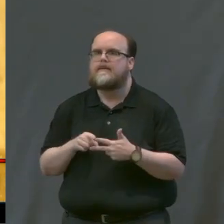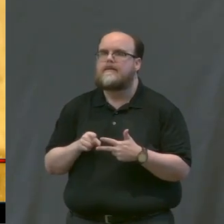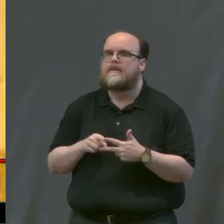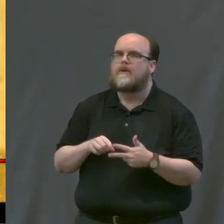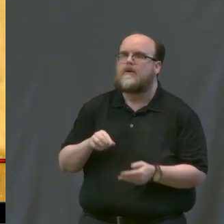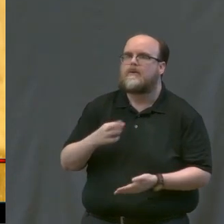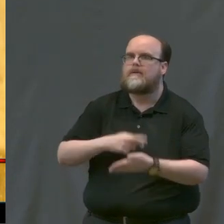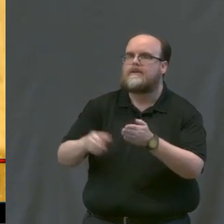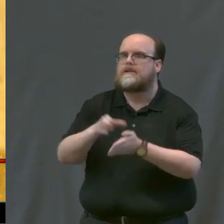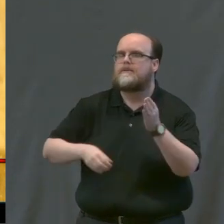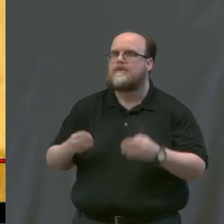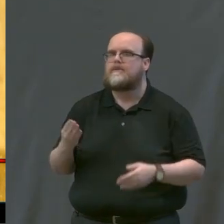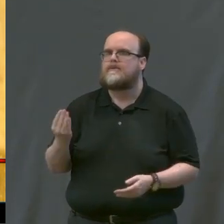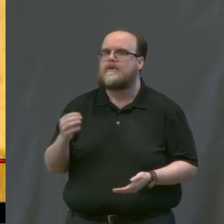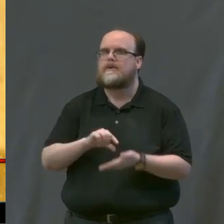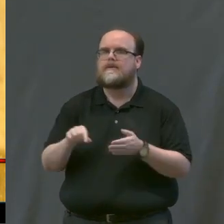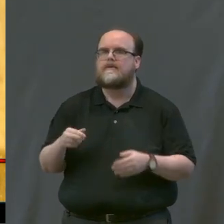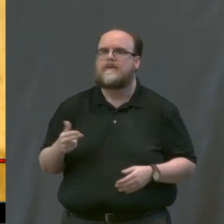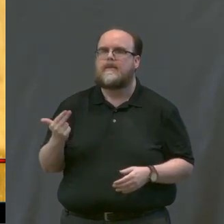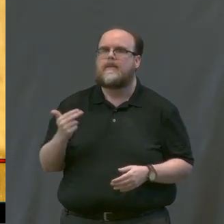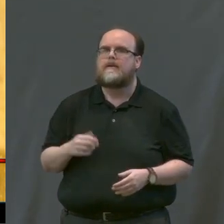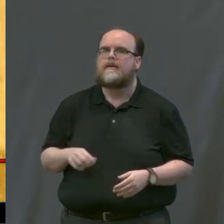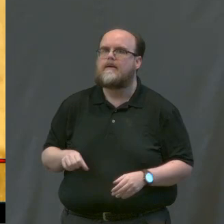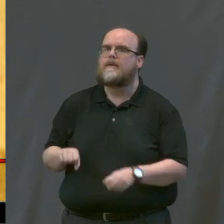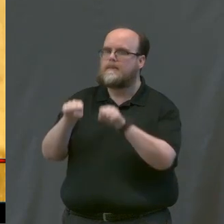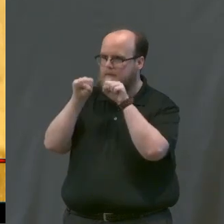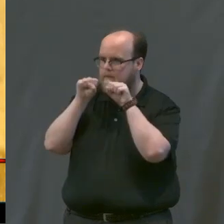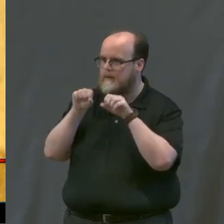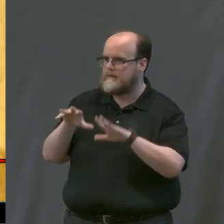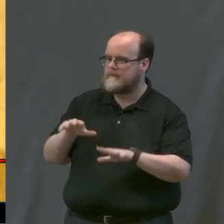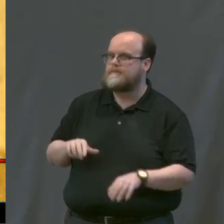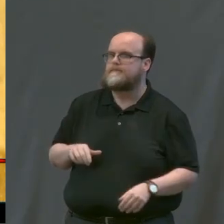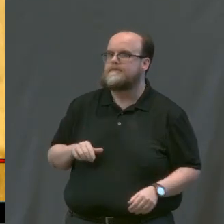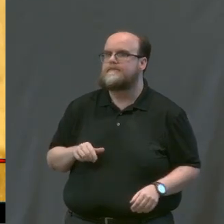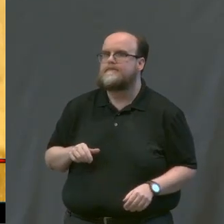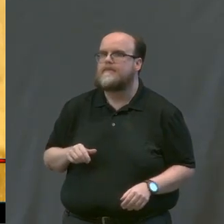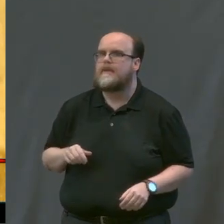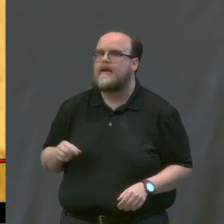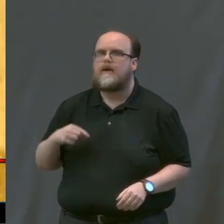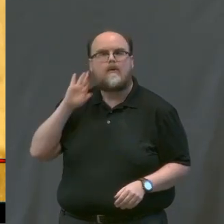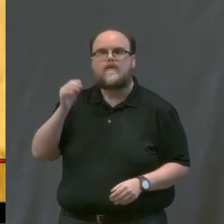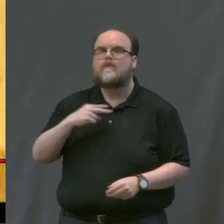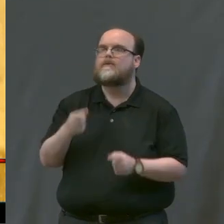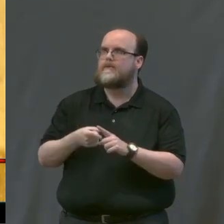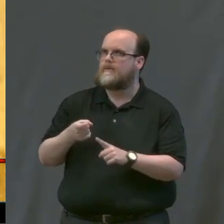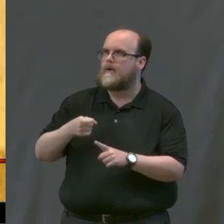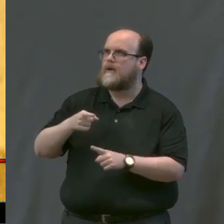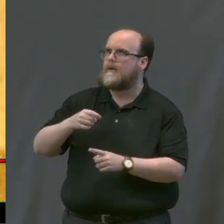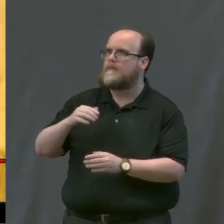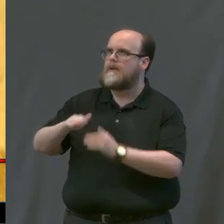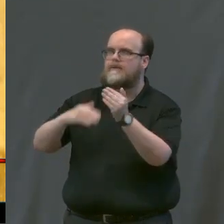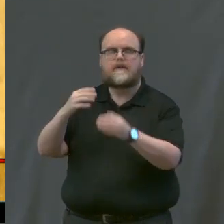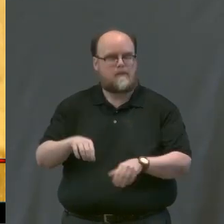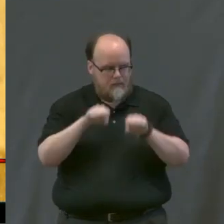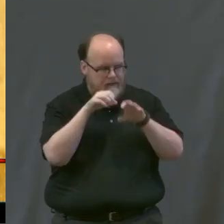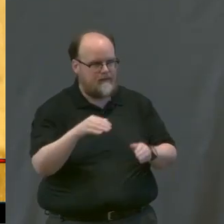Revelation chapter 14, verse 13. This word, blessed. And I heard a voice from heaven saying unto me, Right, blessed are